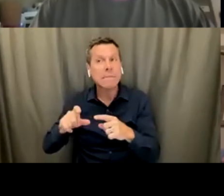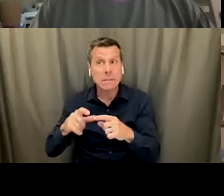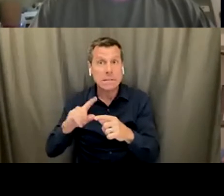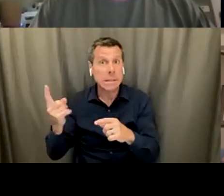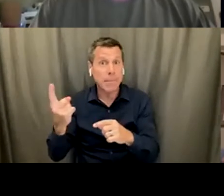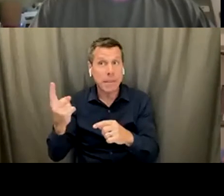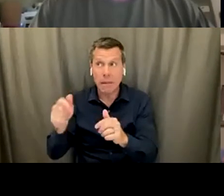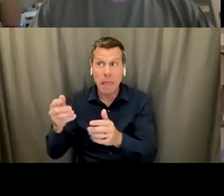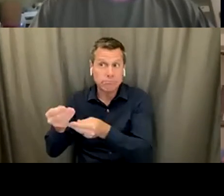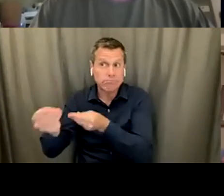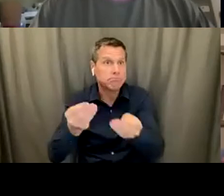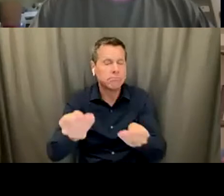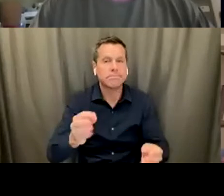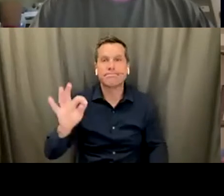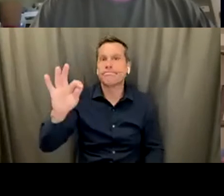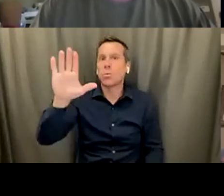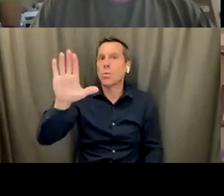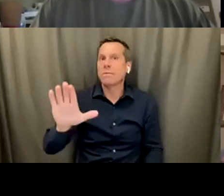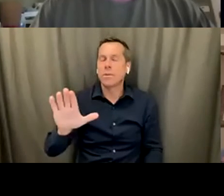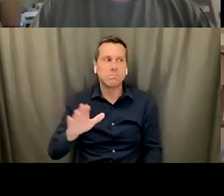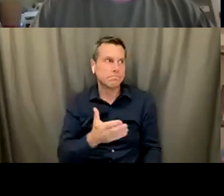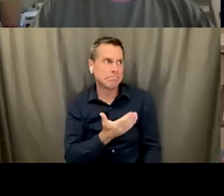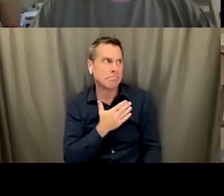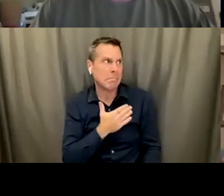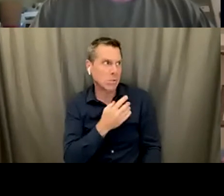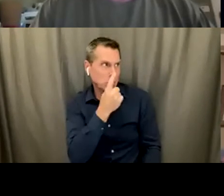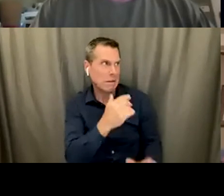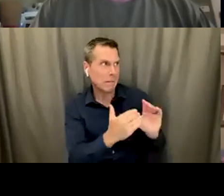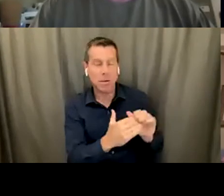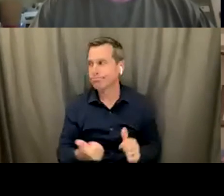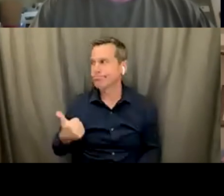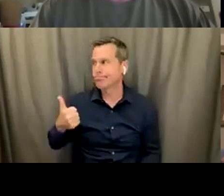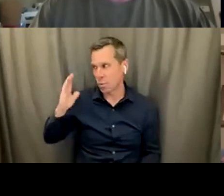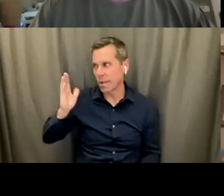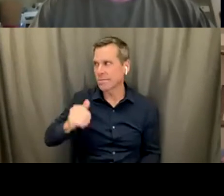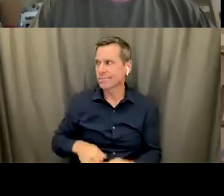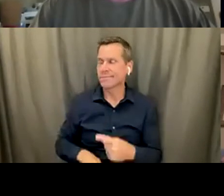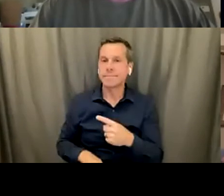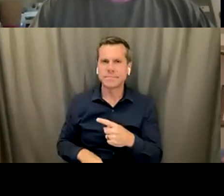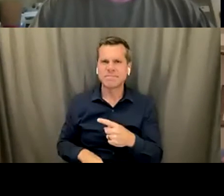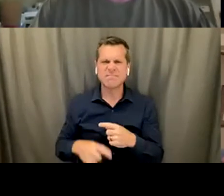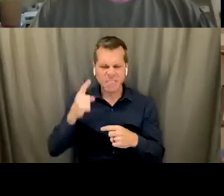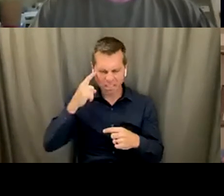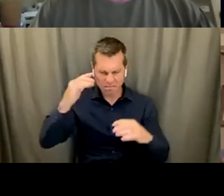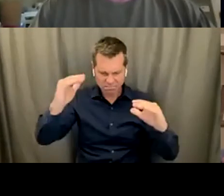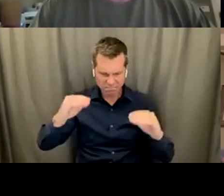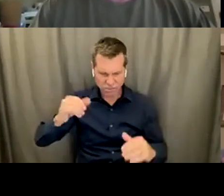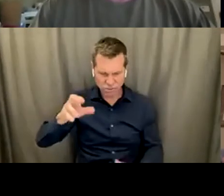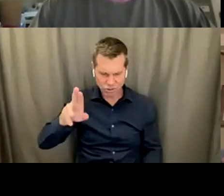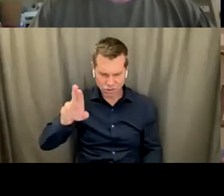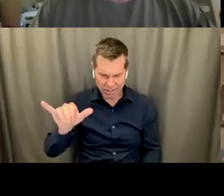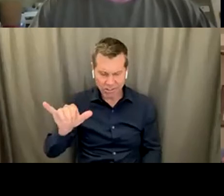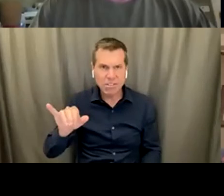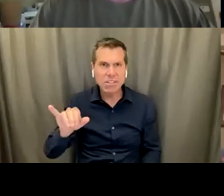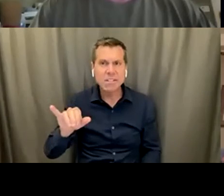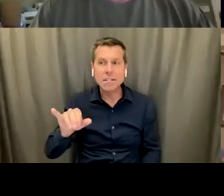can be distributed, that's wonderful. I will send you a link so that you can bring it up to Flagpole. Thank you. I appreciate that. I think Jerry was next. Yeah,